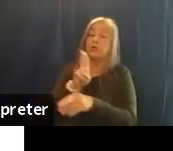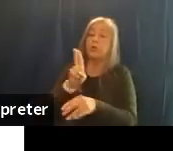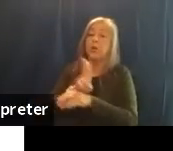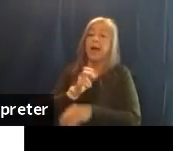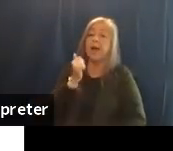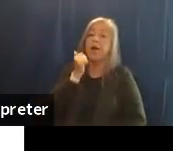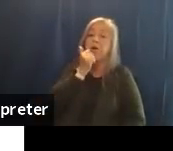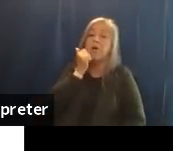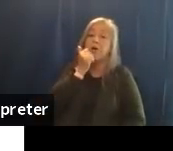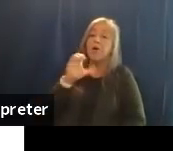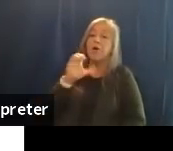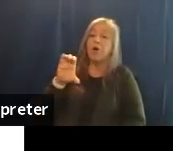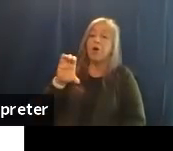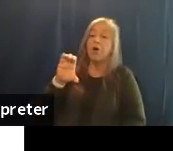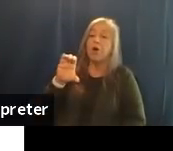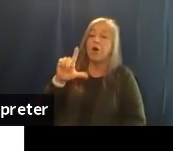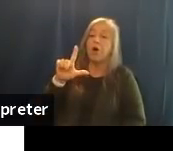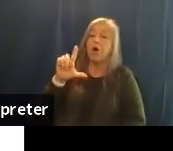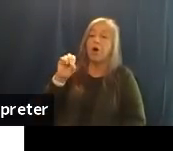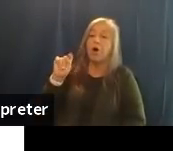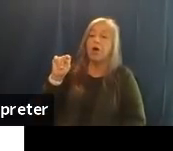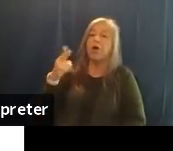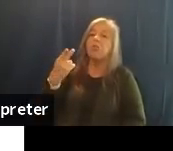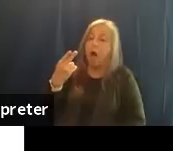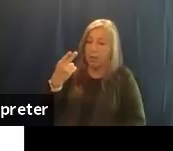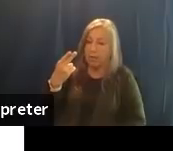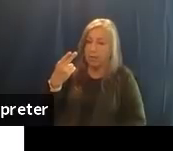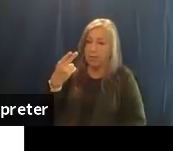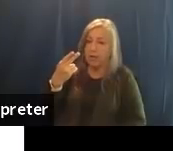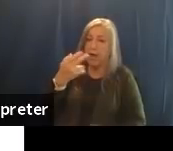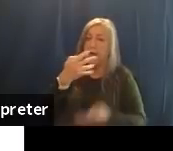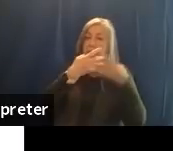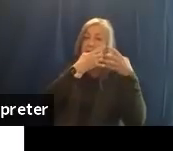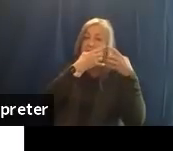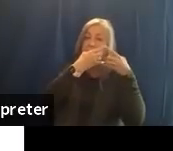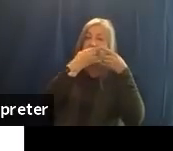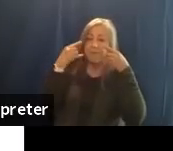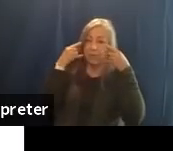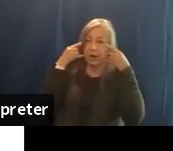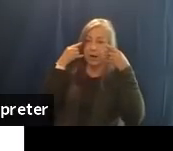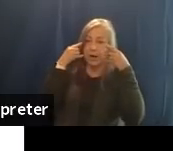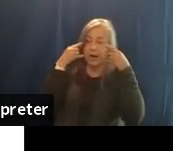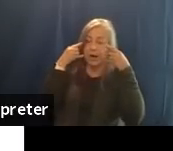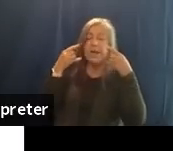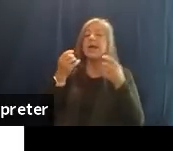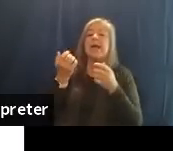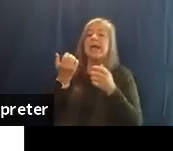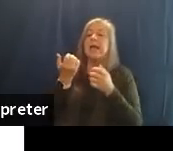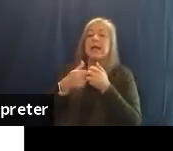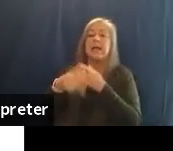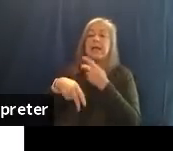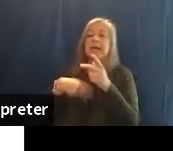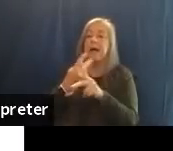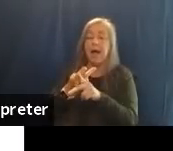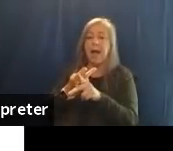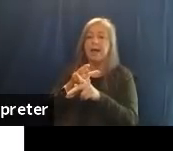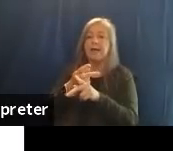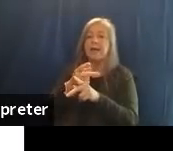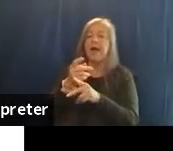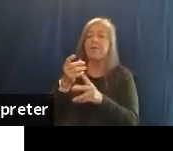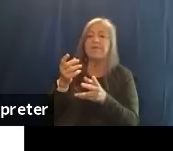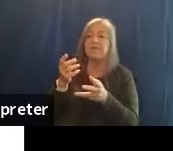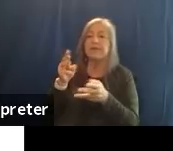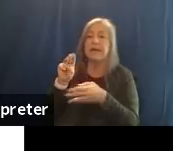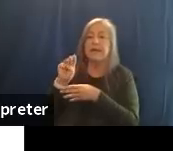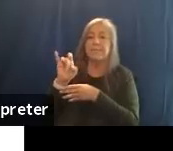a mask or any sort of cloth face covering where you can double up the material and wear it on your face. And